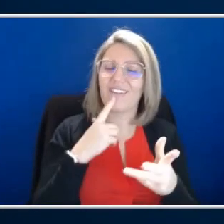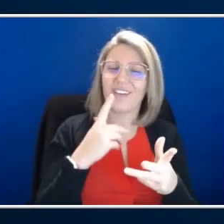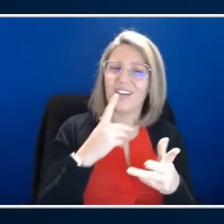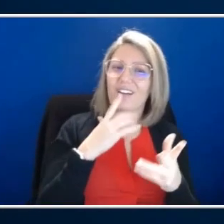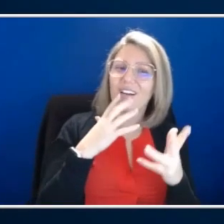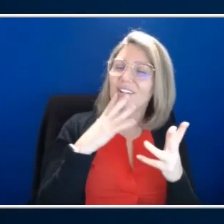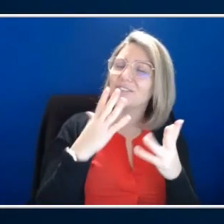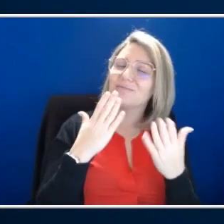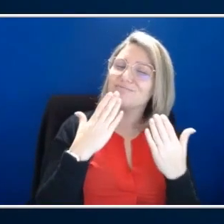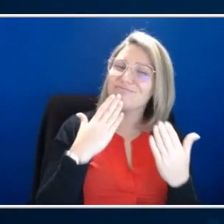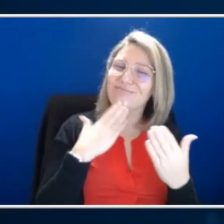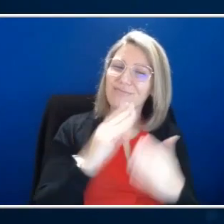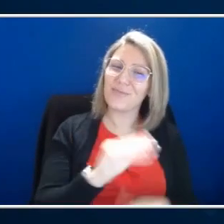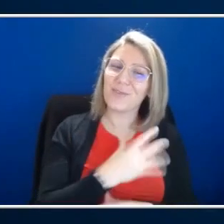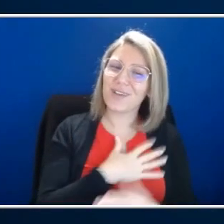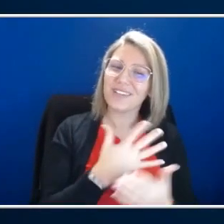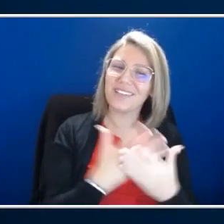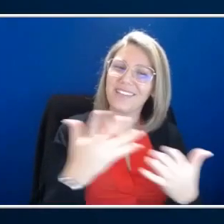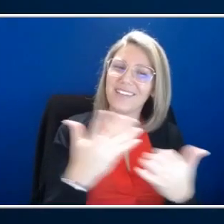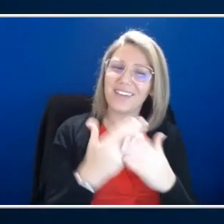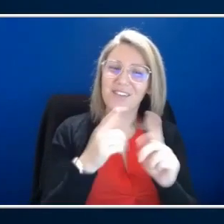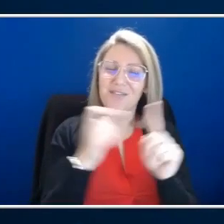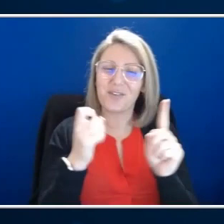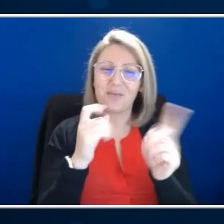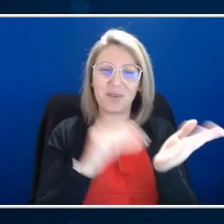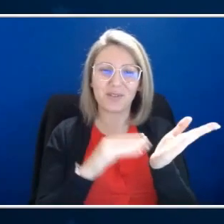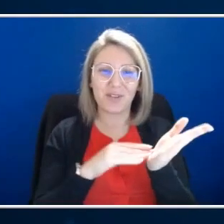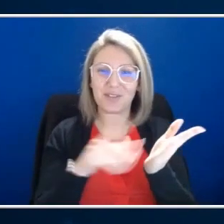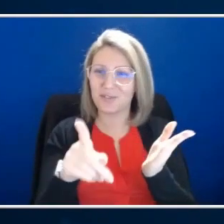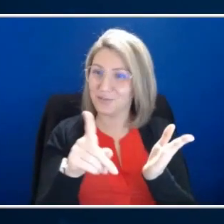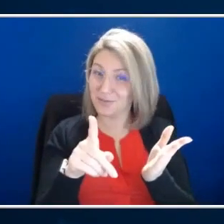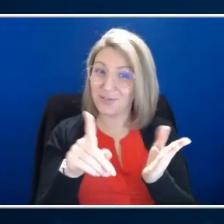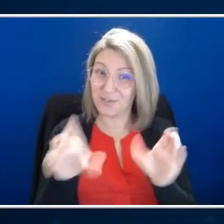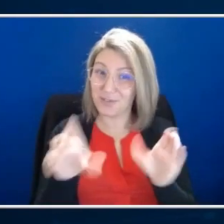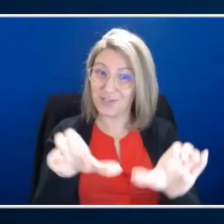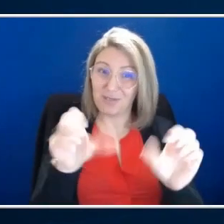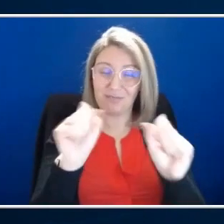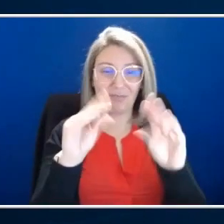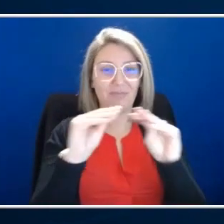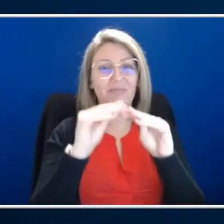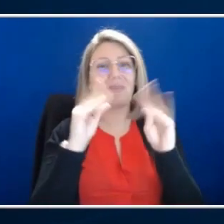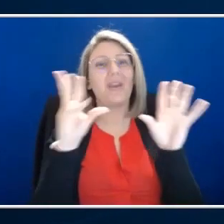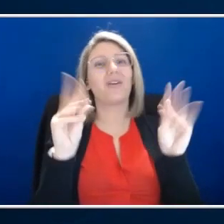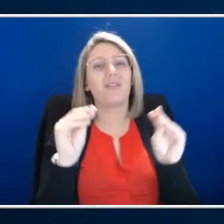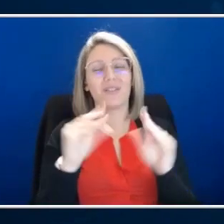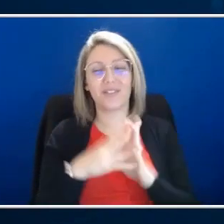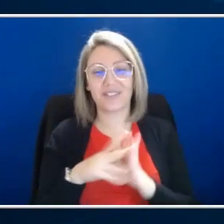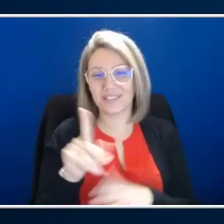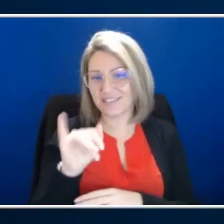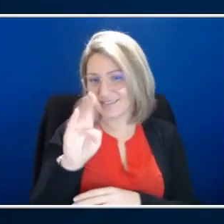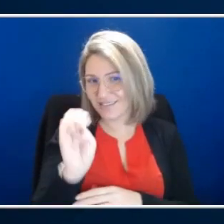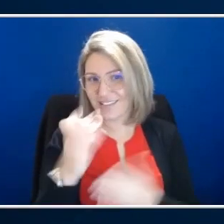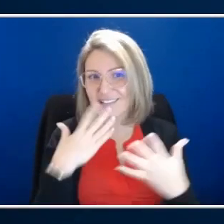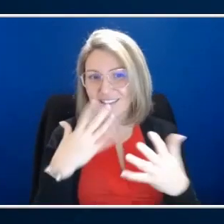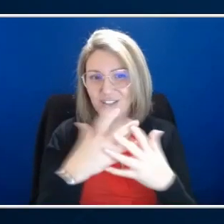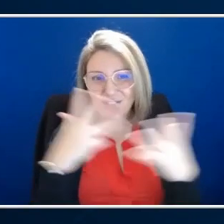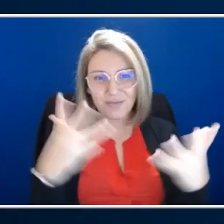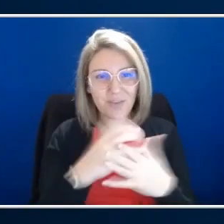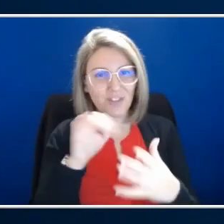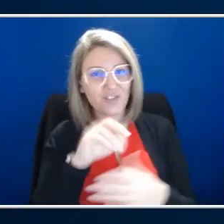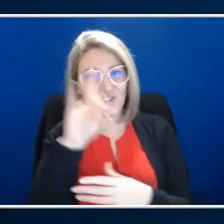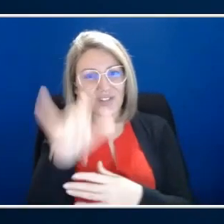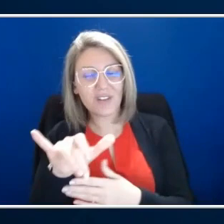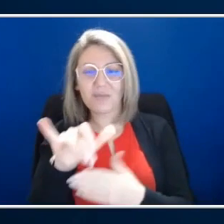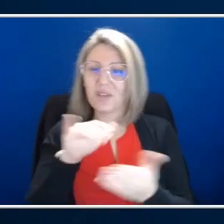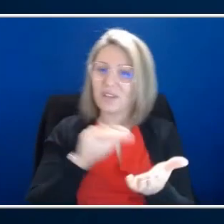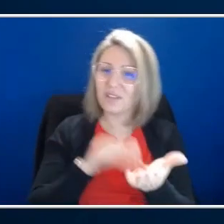ever heard from a doctor who's performed miracles. Really. Kyle, thank you so much. Shelby, thank you. Dr. Hawkinson,